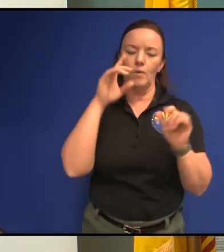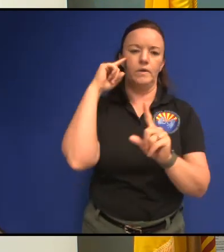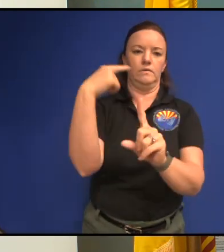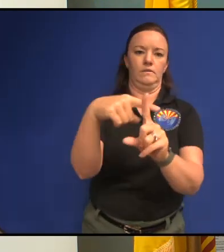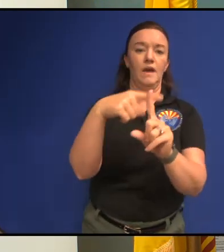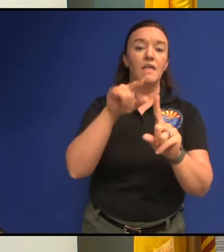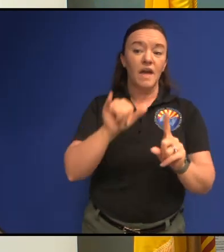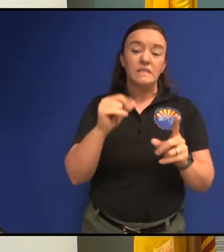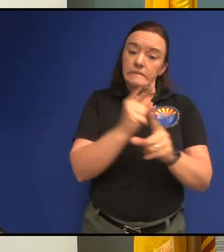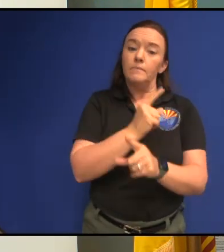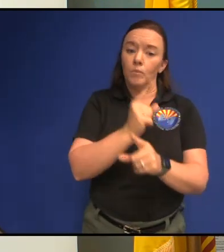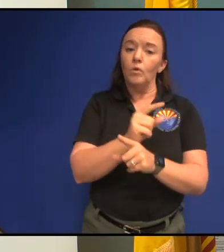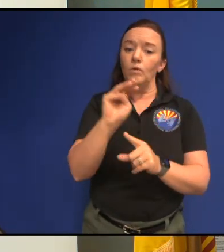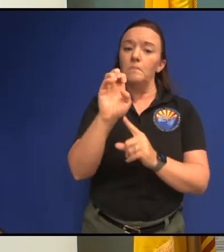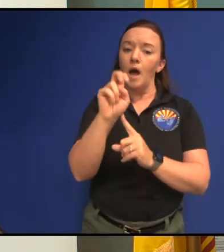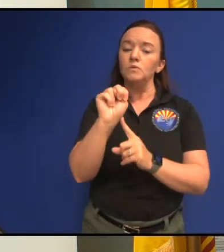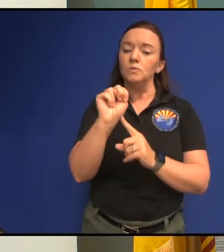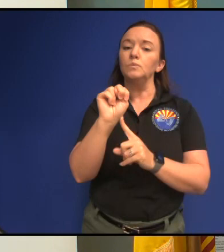typical monsoon pattern.